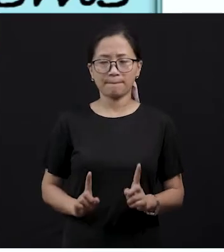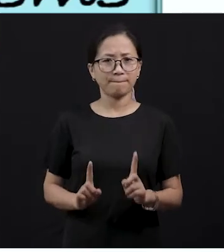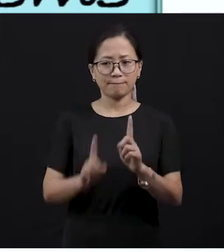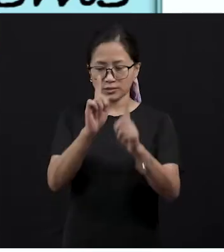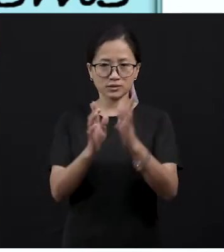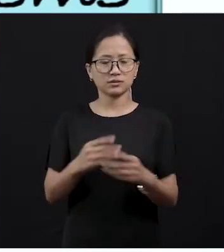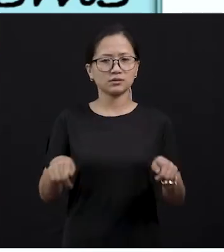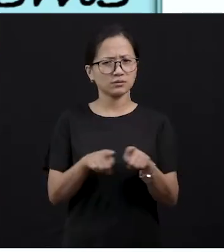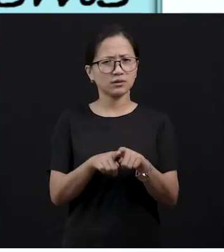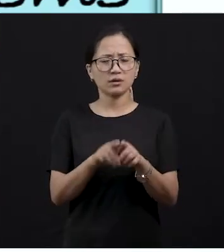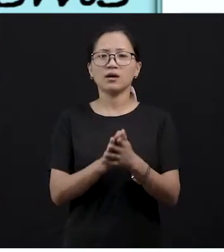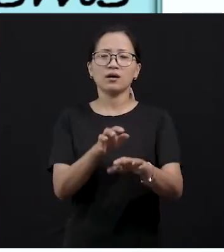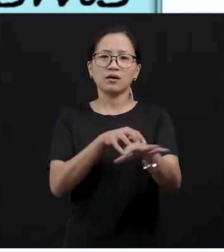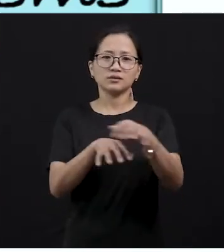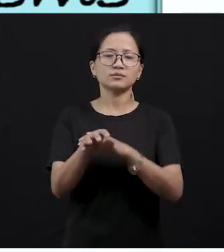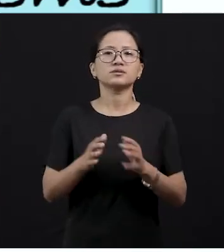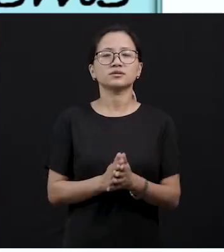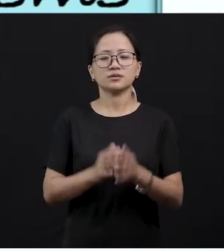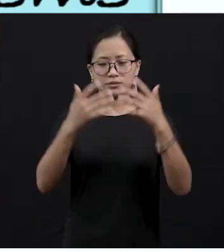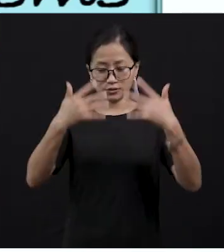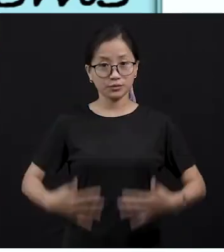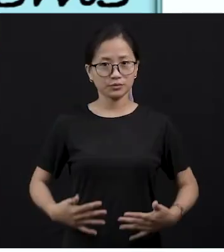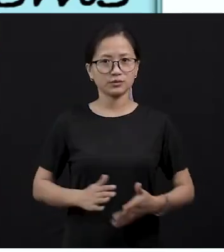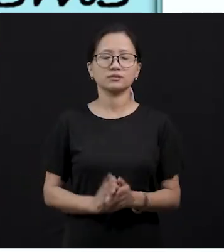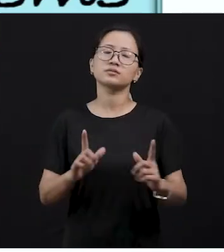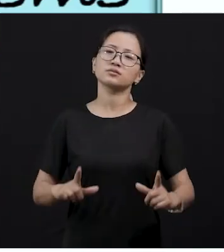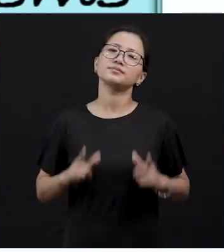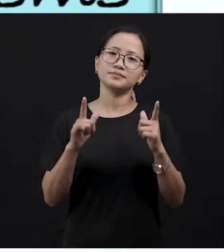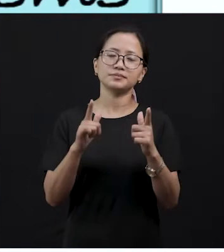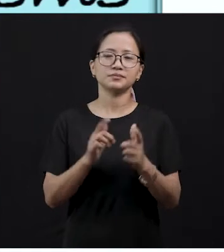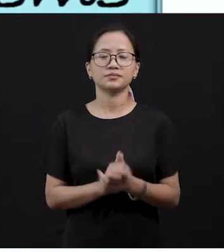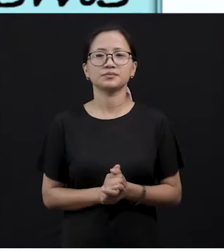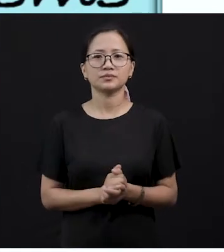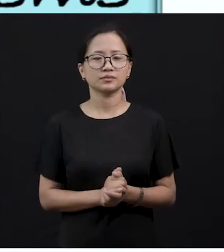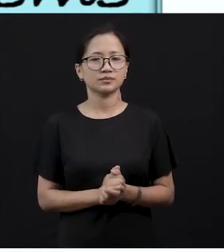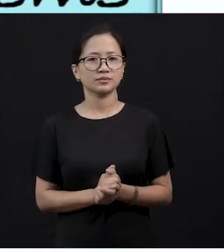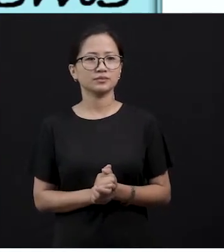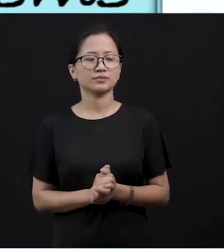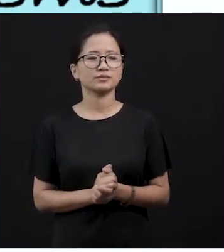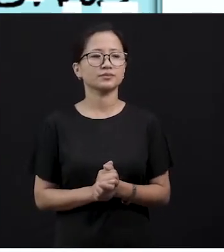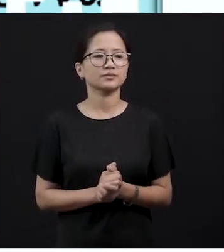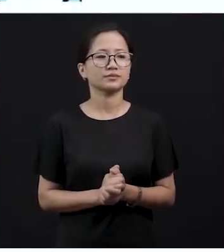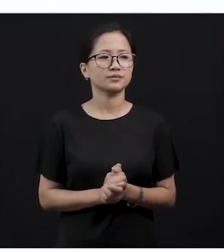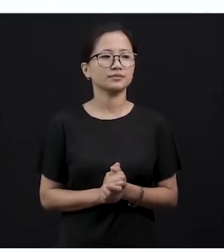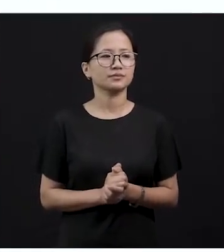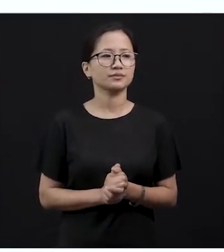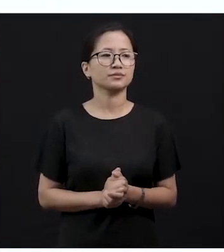animals, human beings, how can we say that we are living? Let us see the characteristics of the